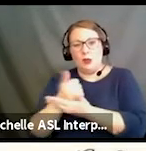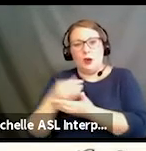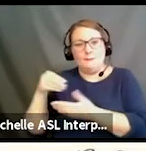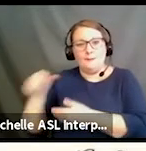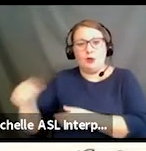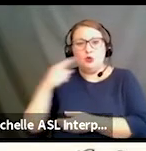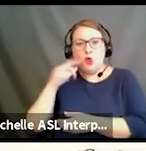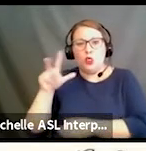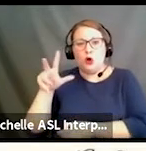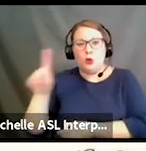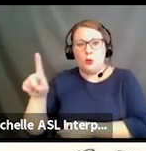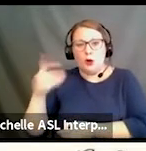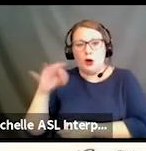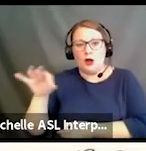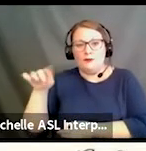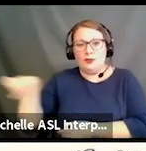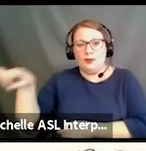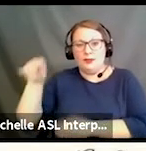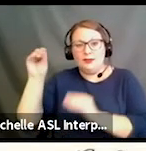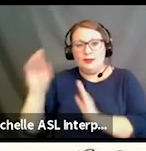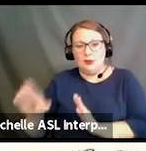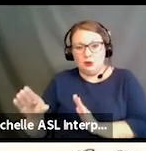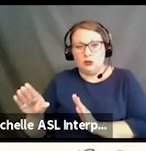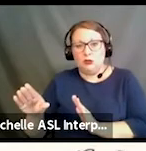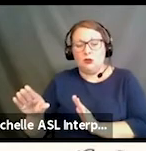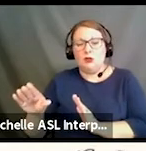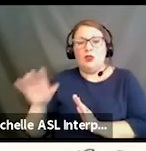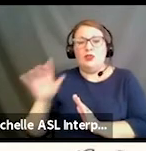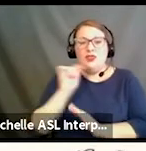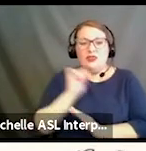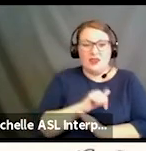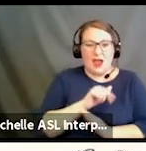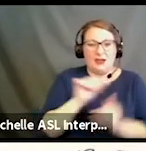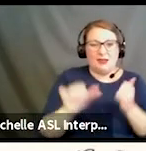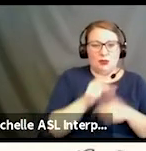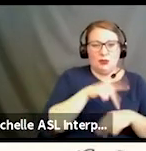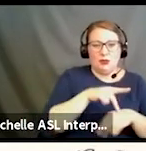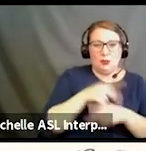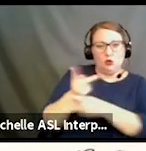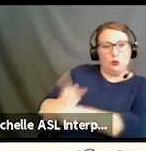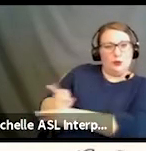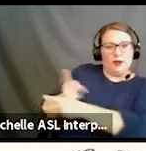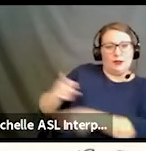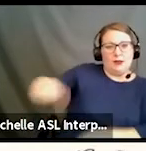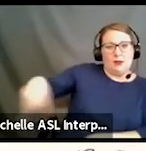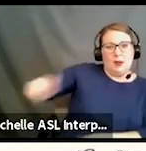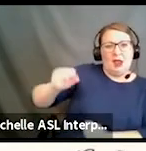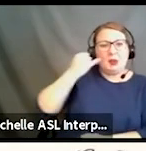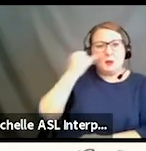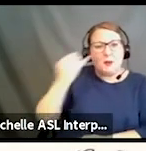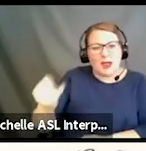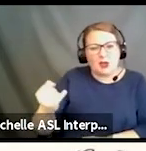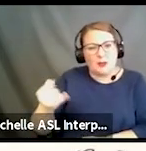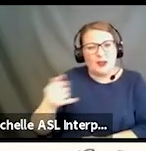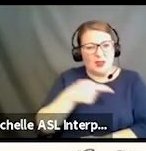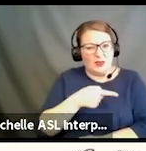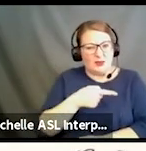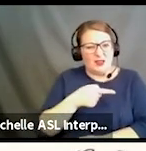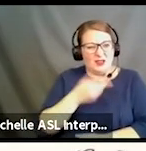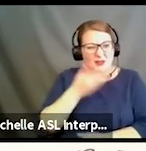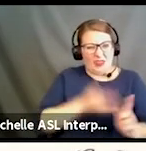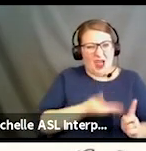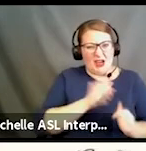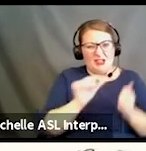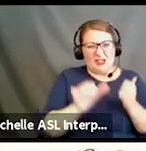to 31 of the teachers that that assistant principal supervises. Can you imagine being that assistant